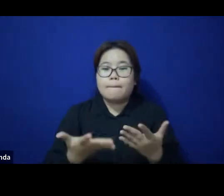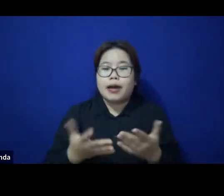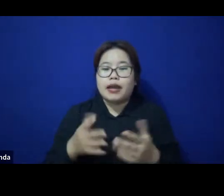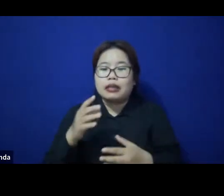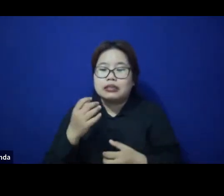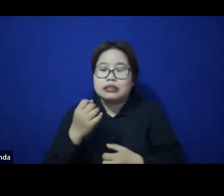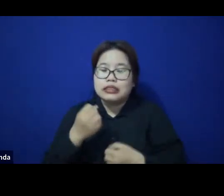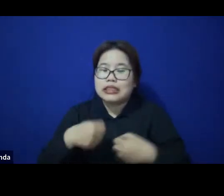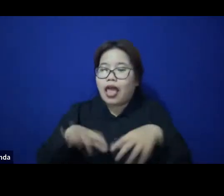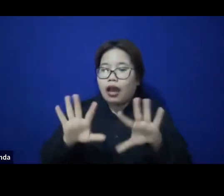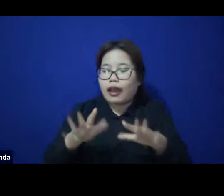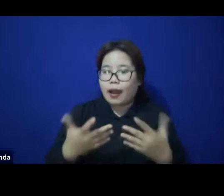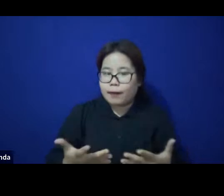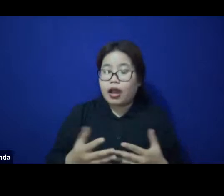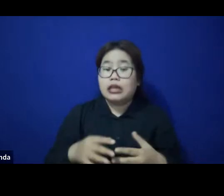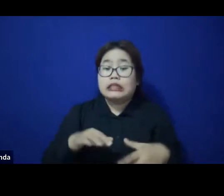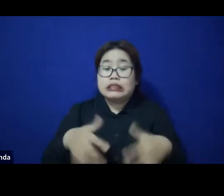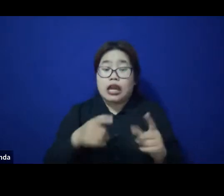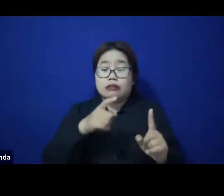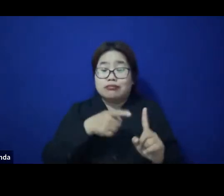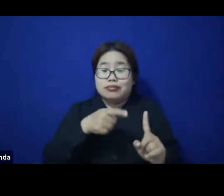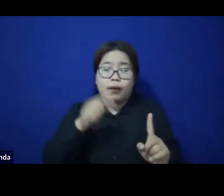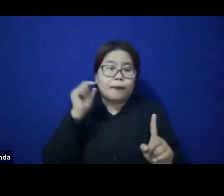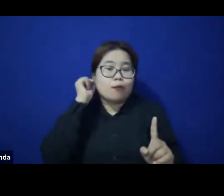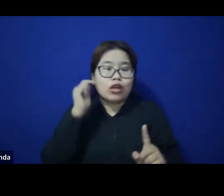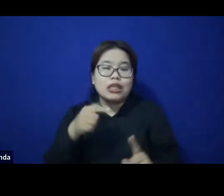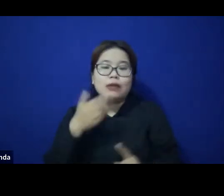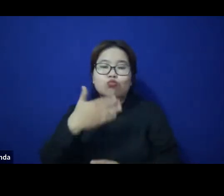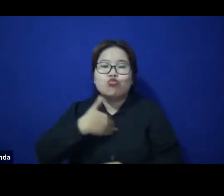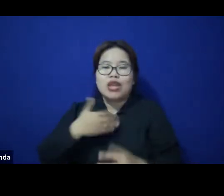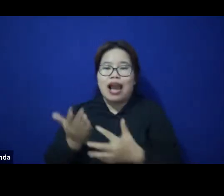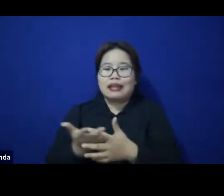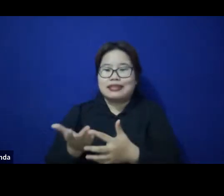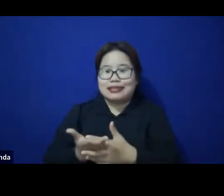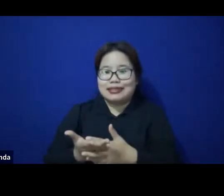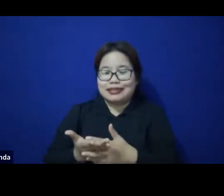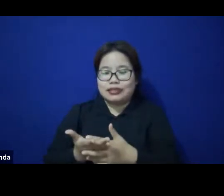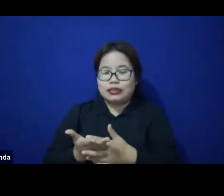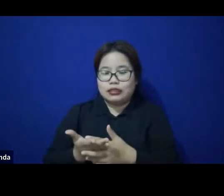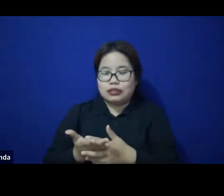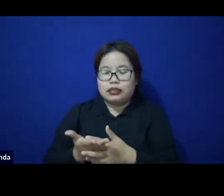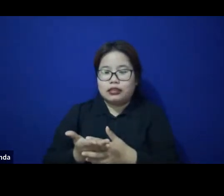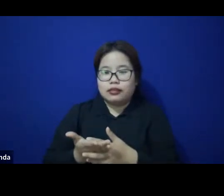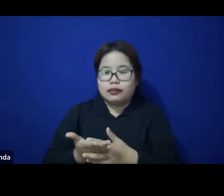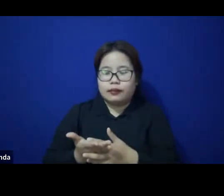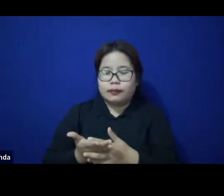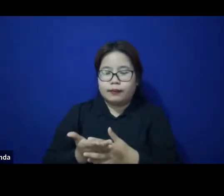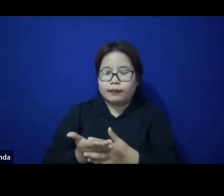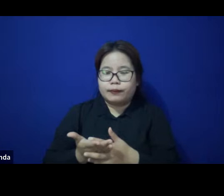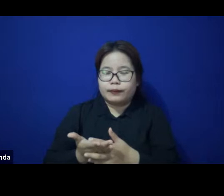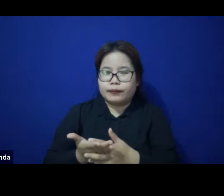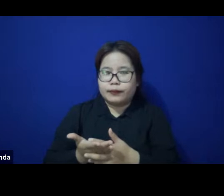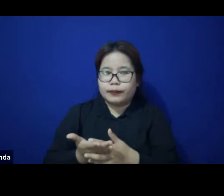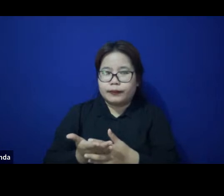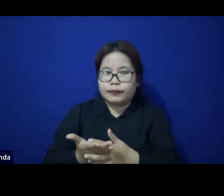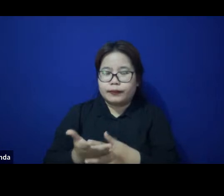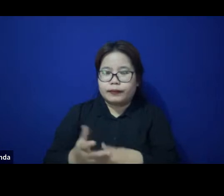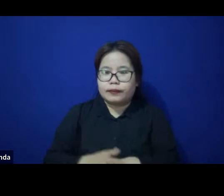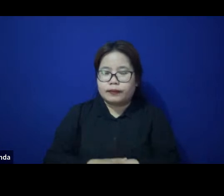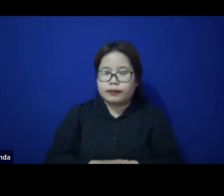woman had access to a really great, certainly I'm judging off the case and what